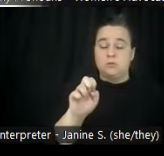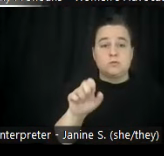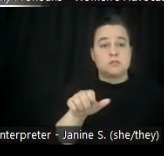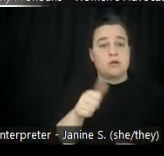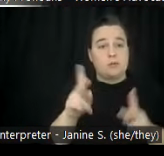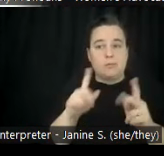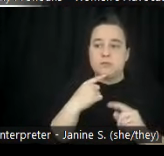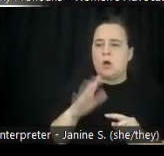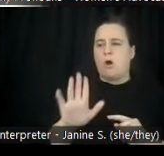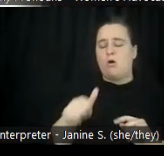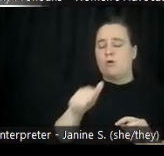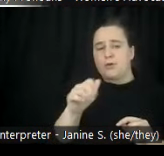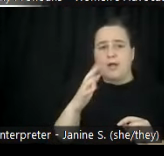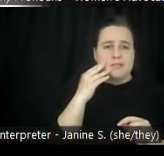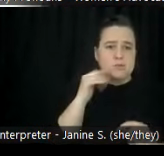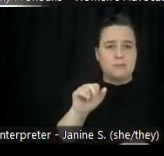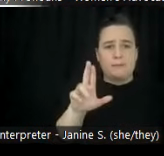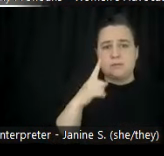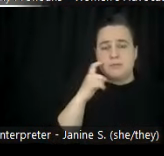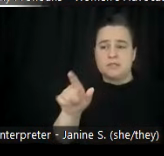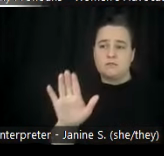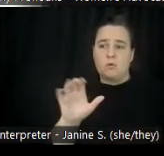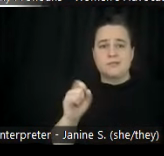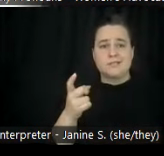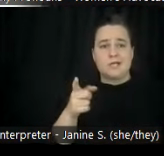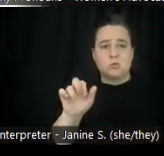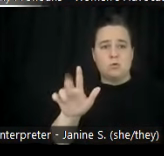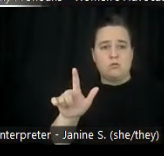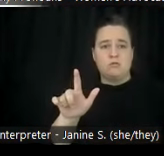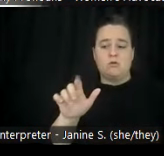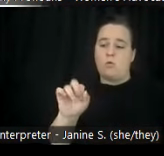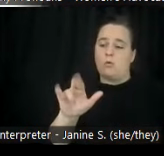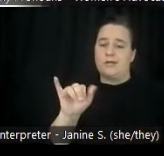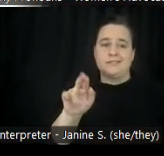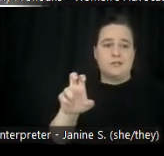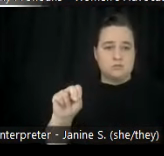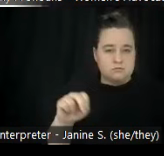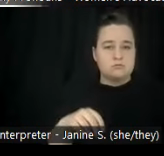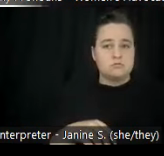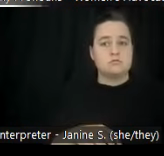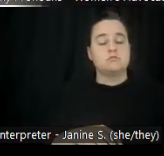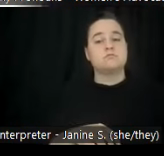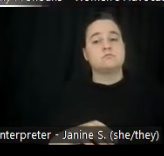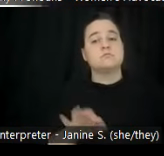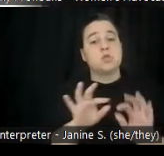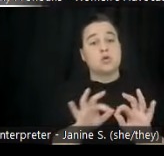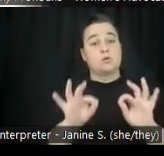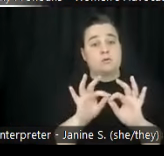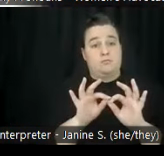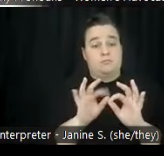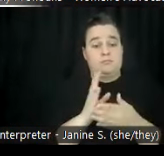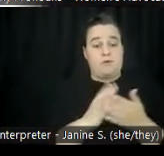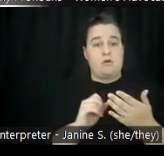because of their sexual orientation. And a key kind of component of primary prevention that